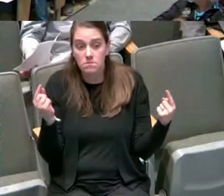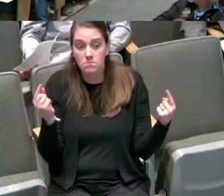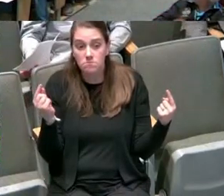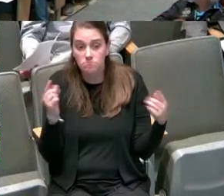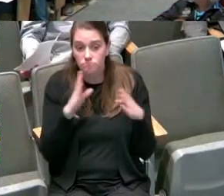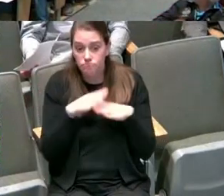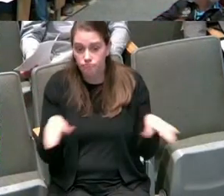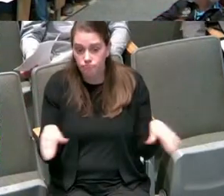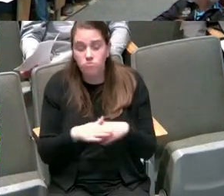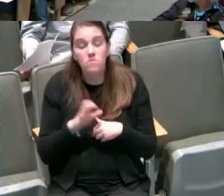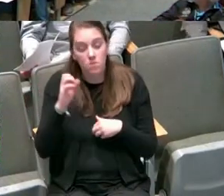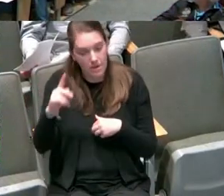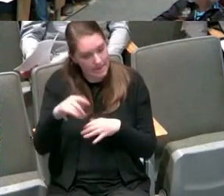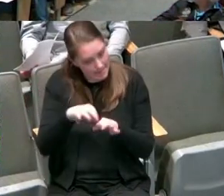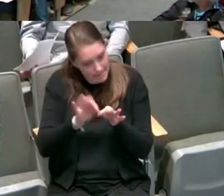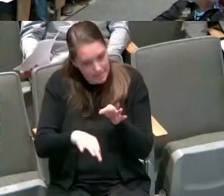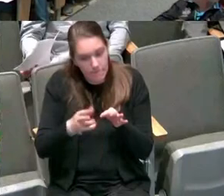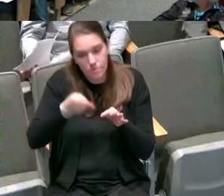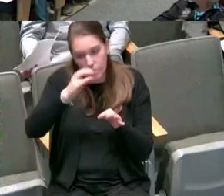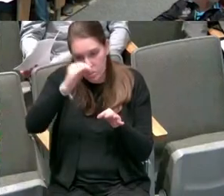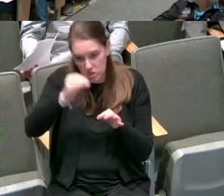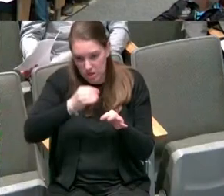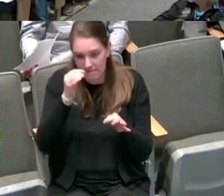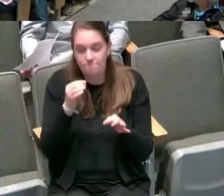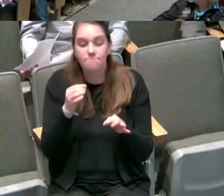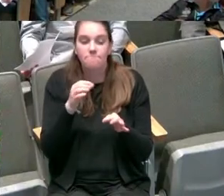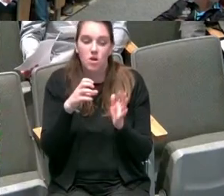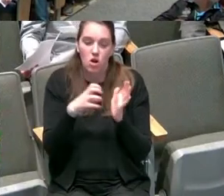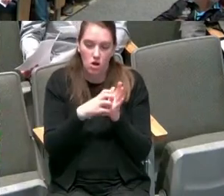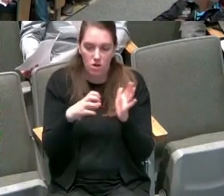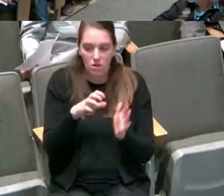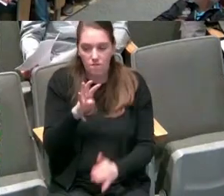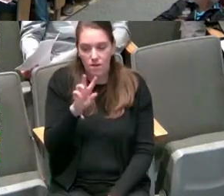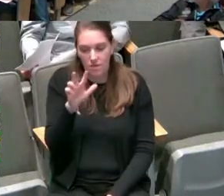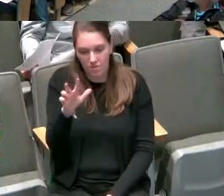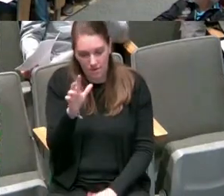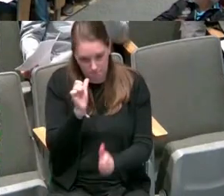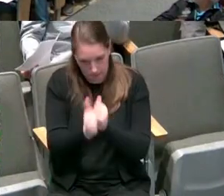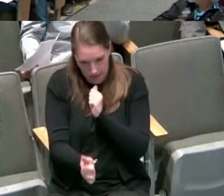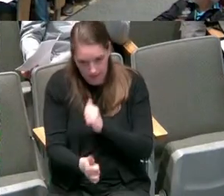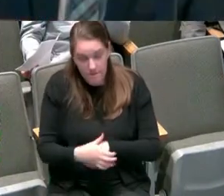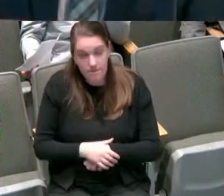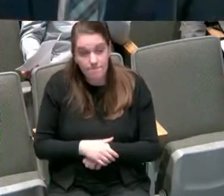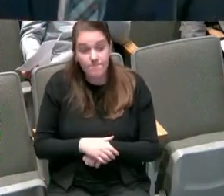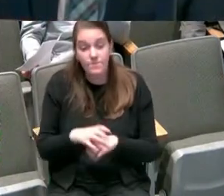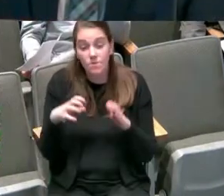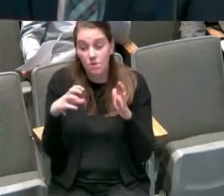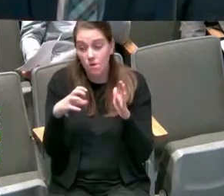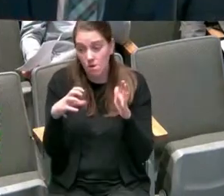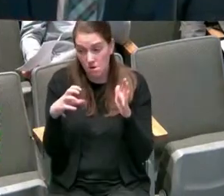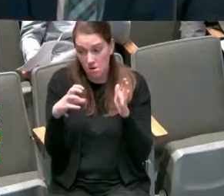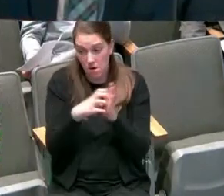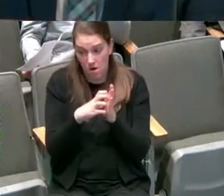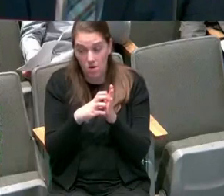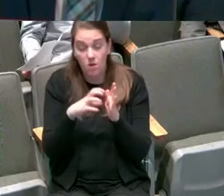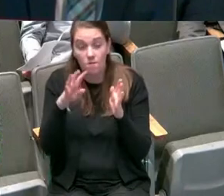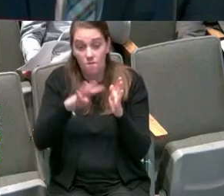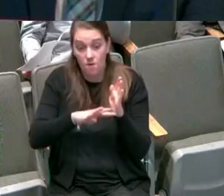so we have a simple majority article 43 passes article 44.